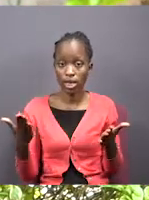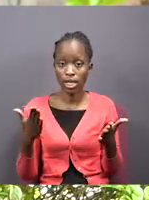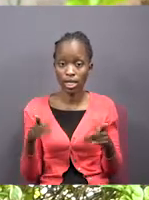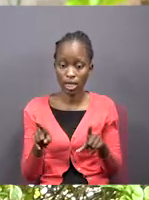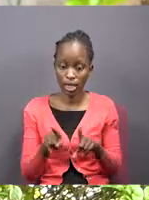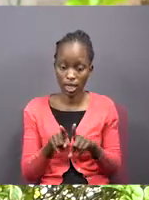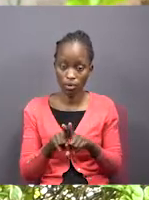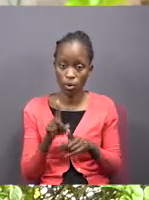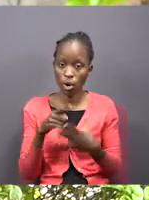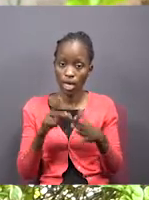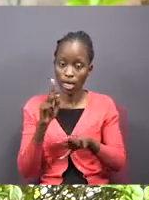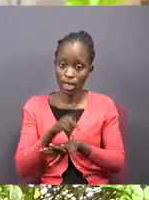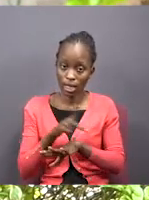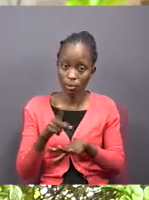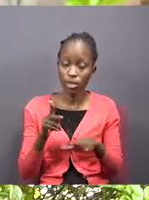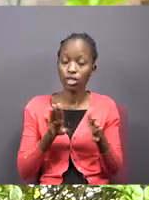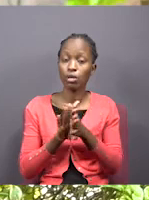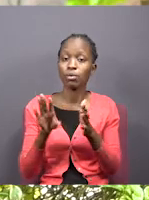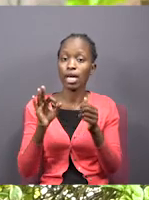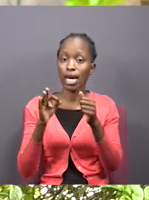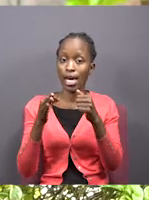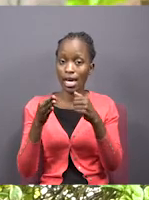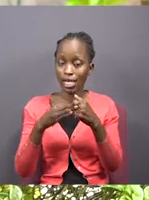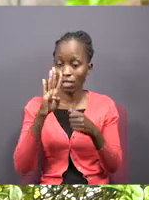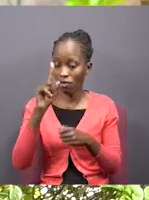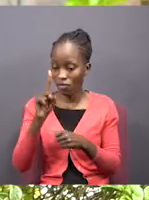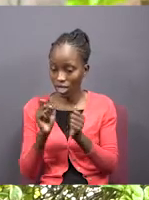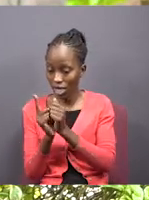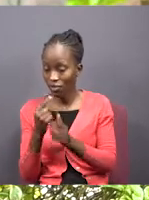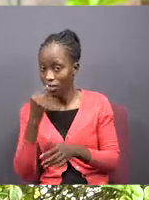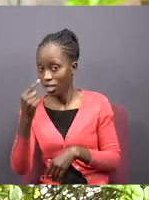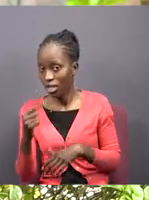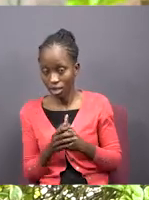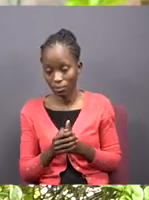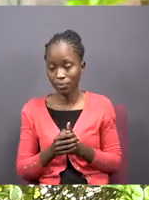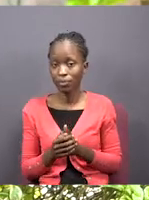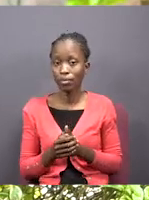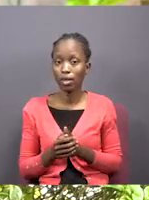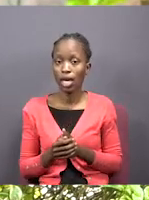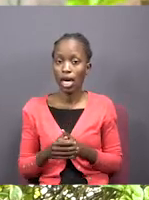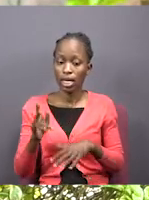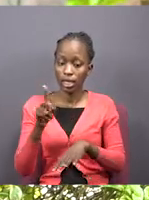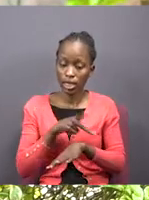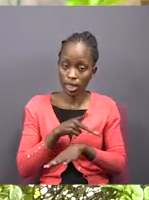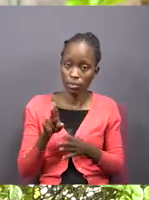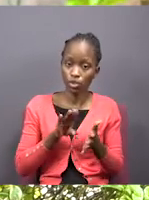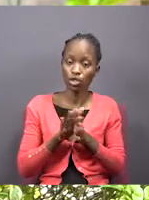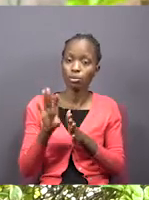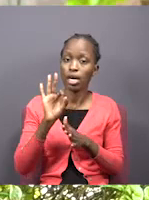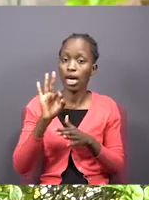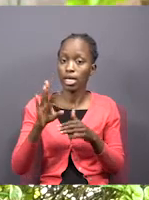according to Psalms 84:11, if you're there, say amen. So according to